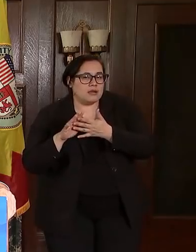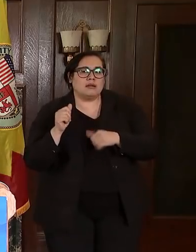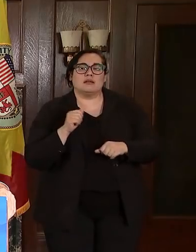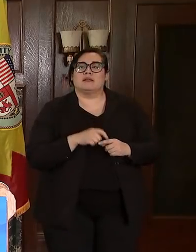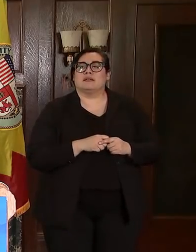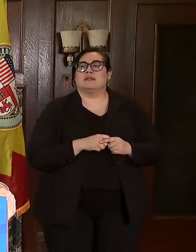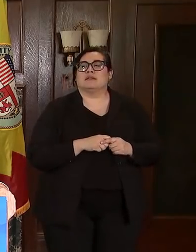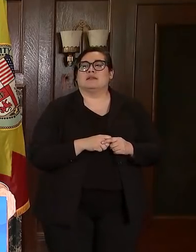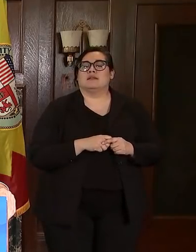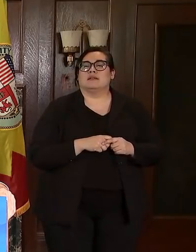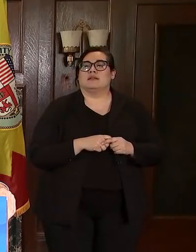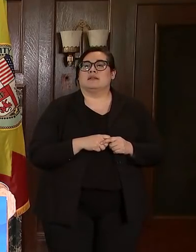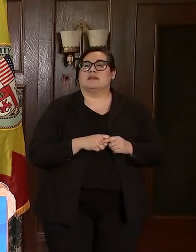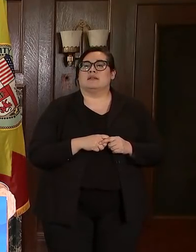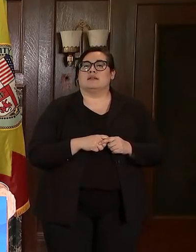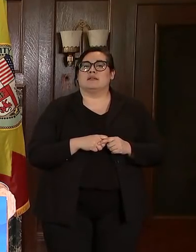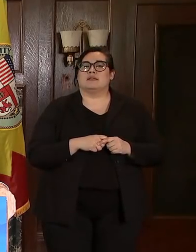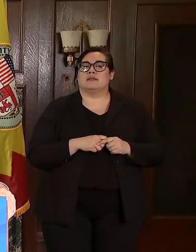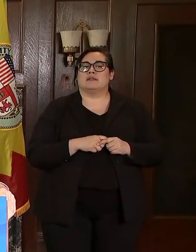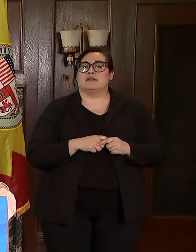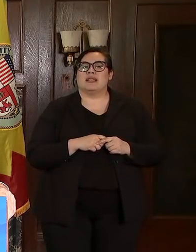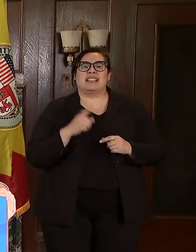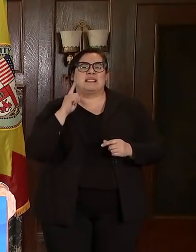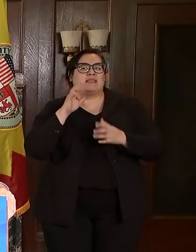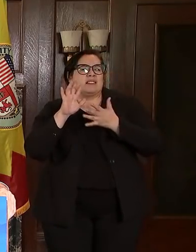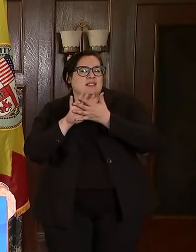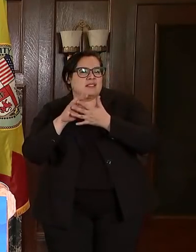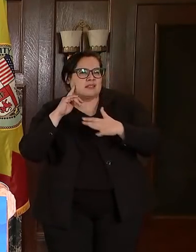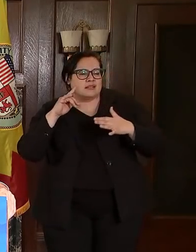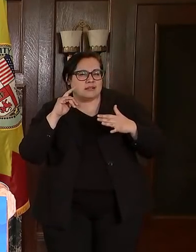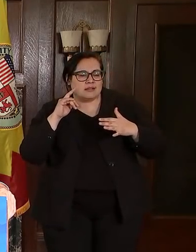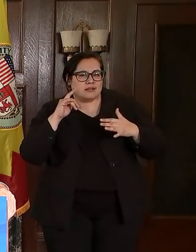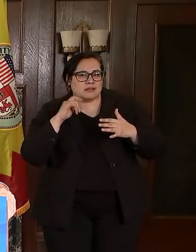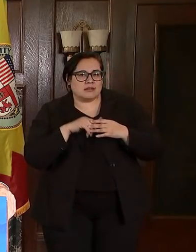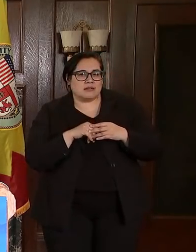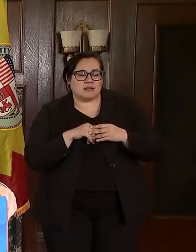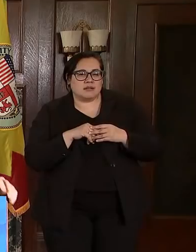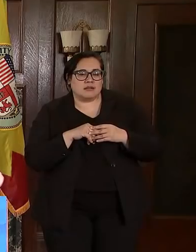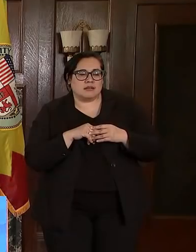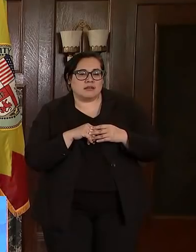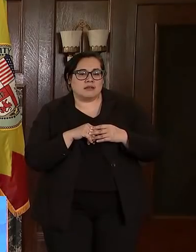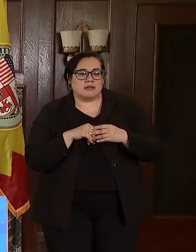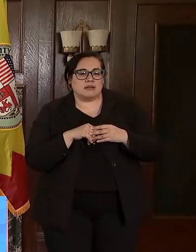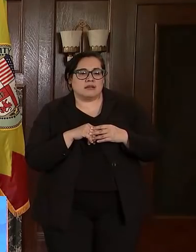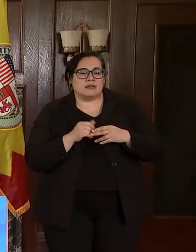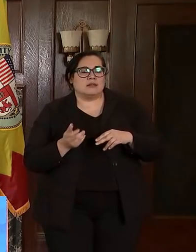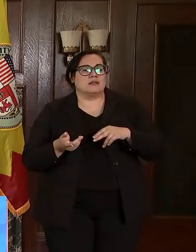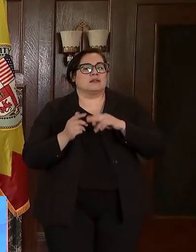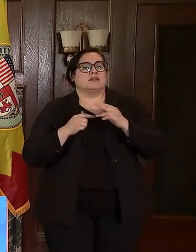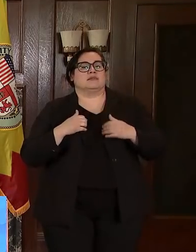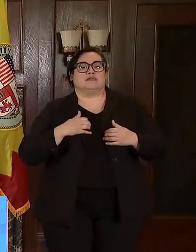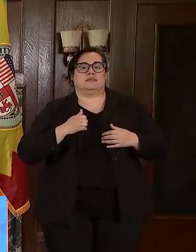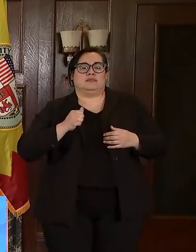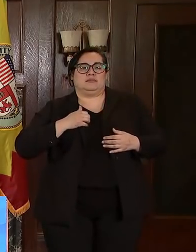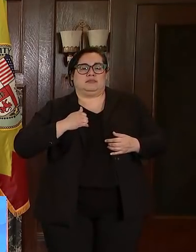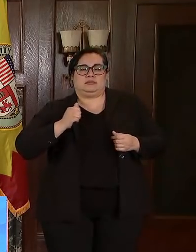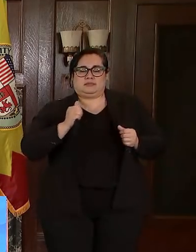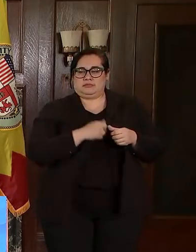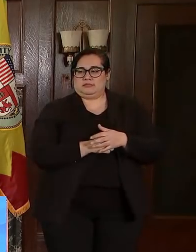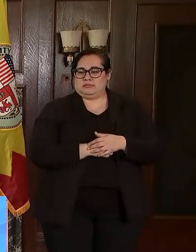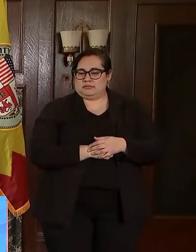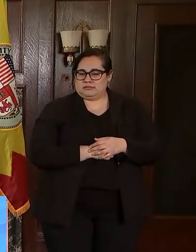viewers emailed me about the UPC mission in Riverside. Temple now running one of the largest food relief operations in the